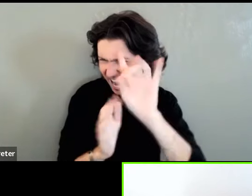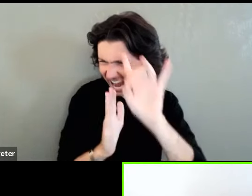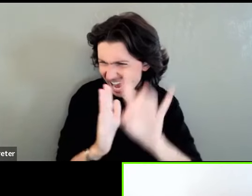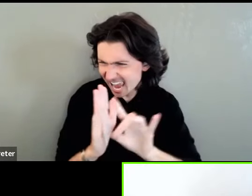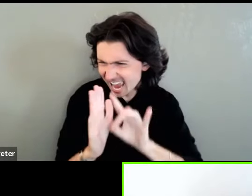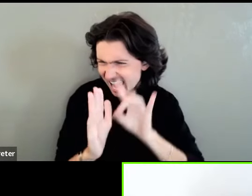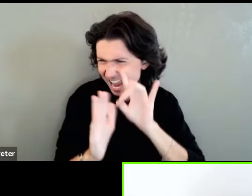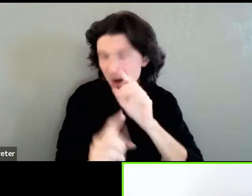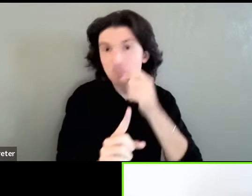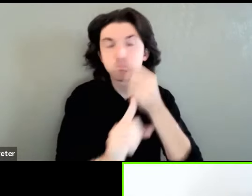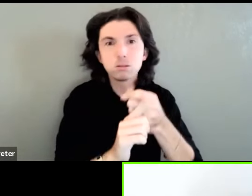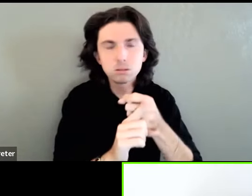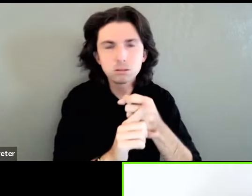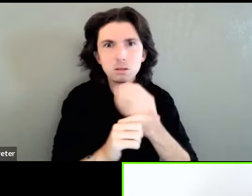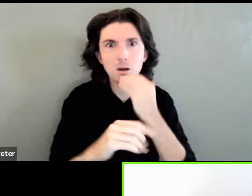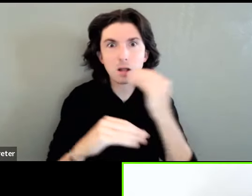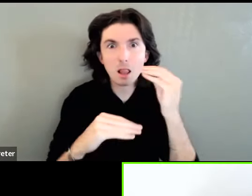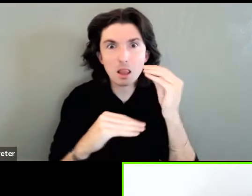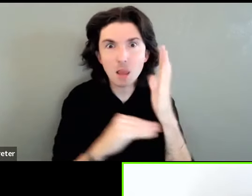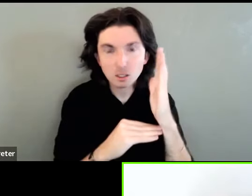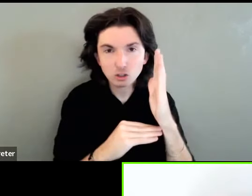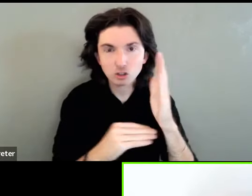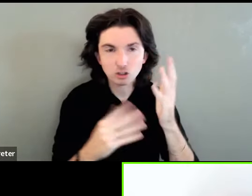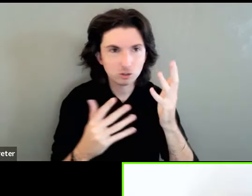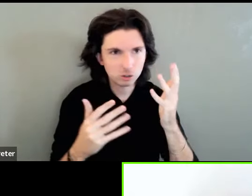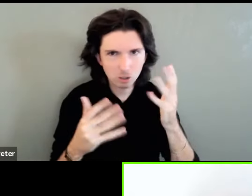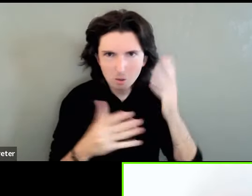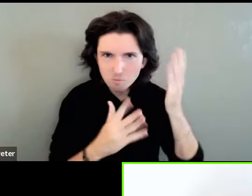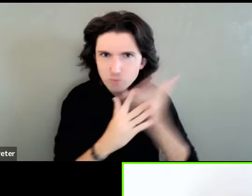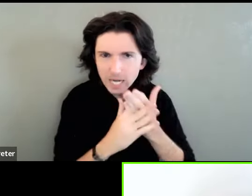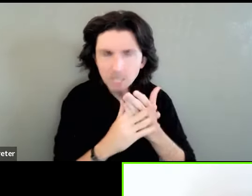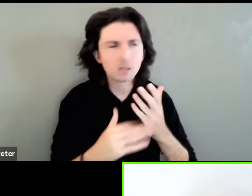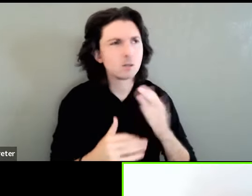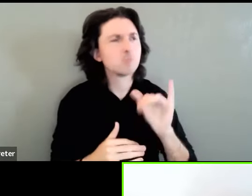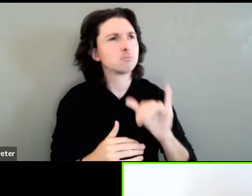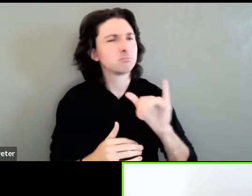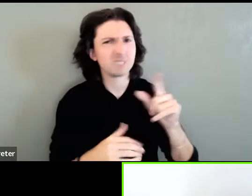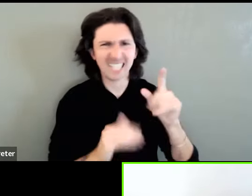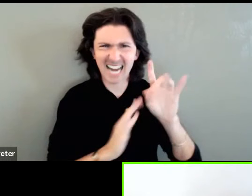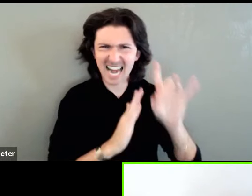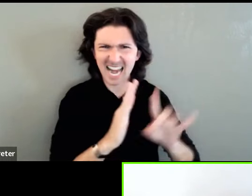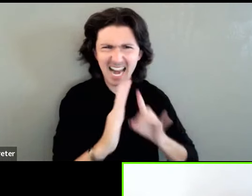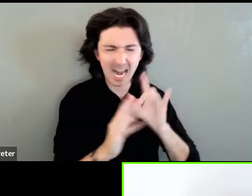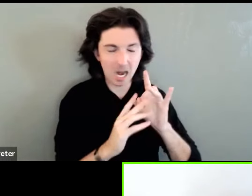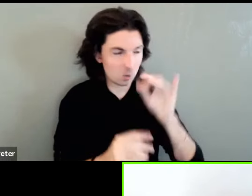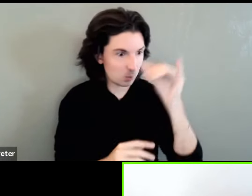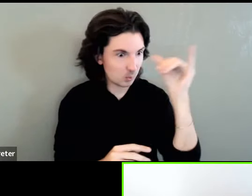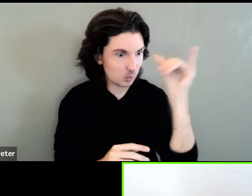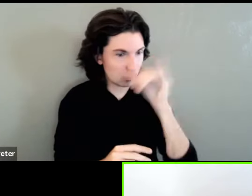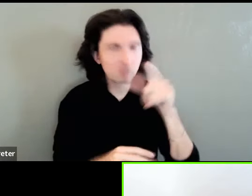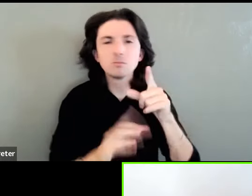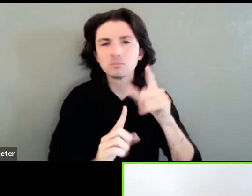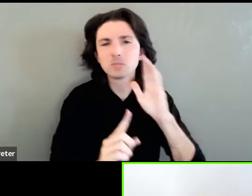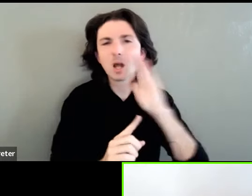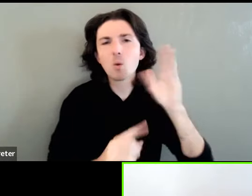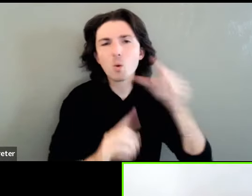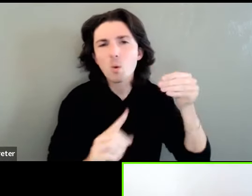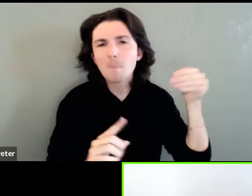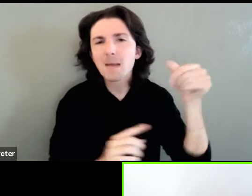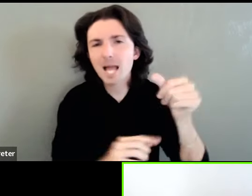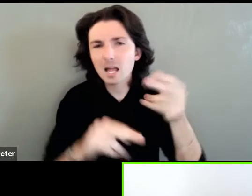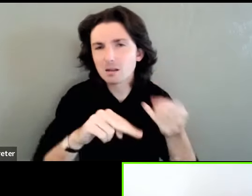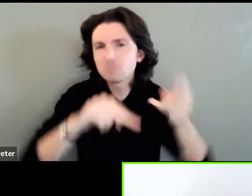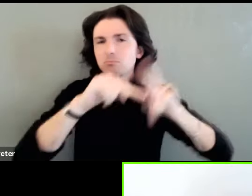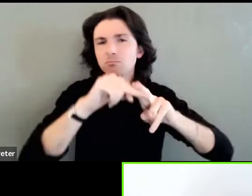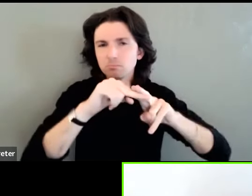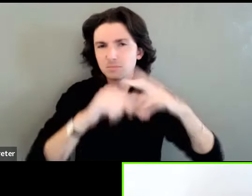that. Reach out to us. We get a lot of questions and a lot of claims, so we will answer as quickly as possible. But thank